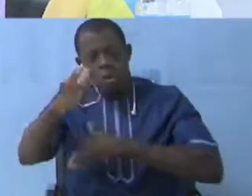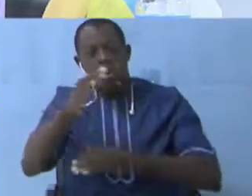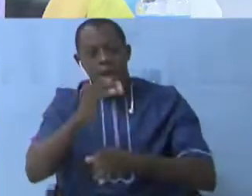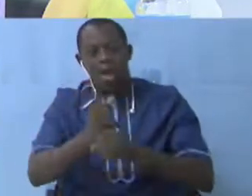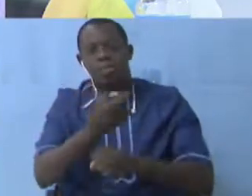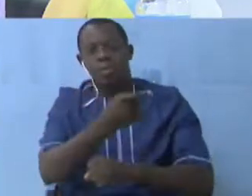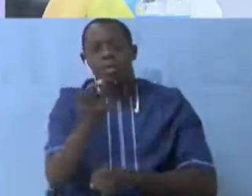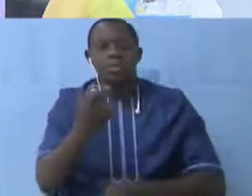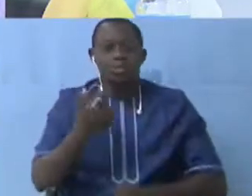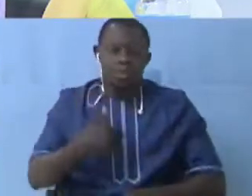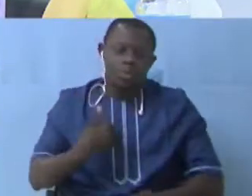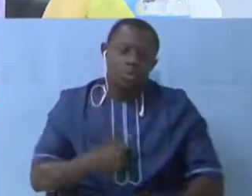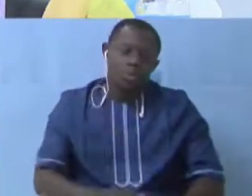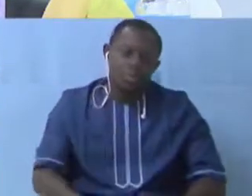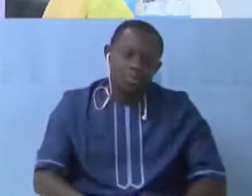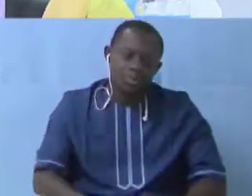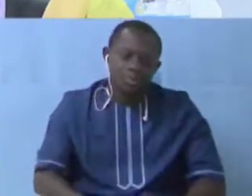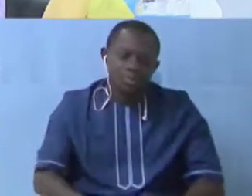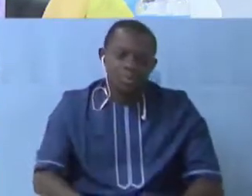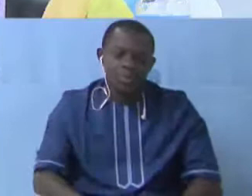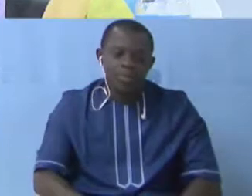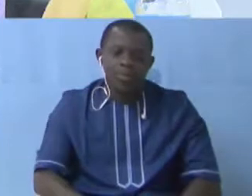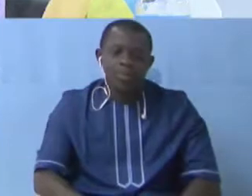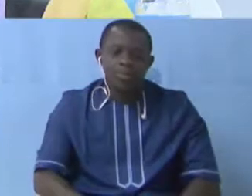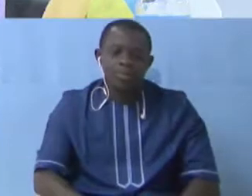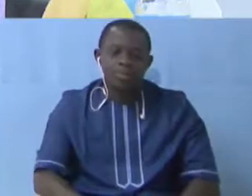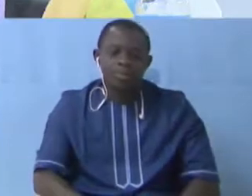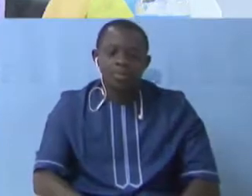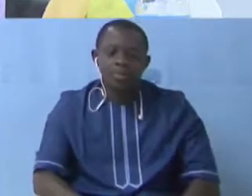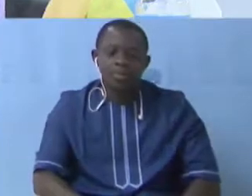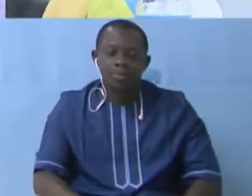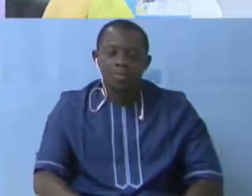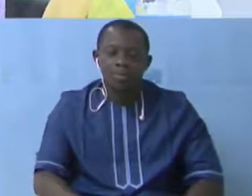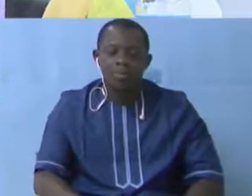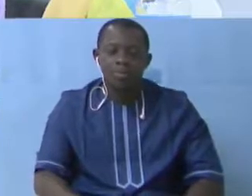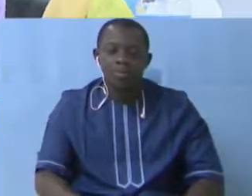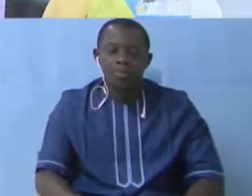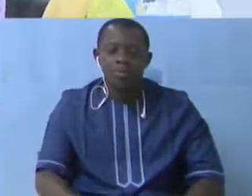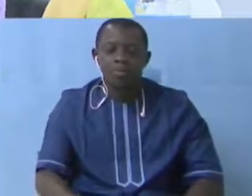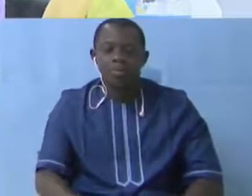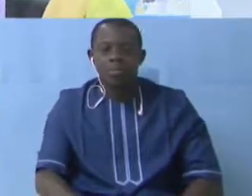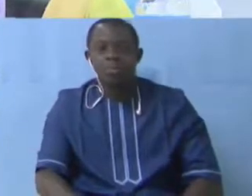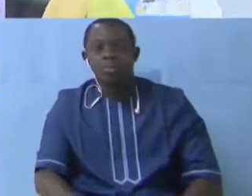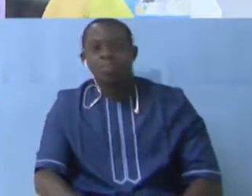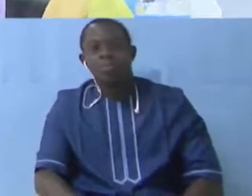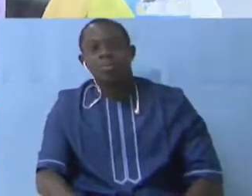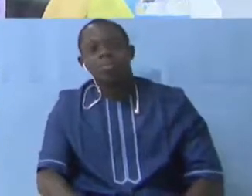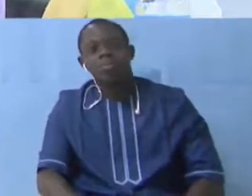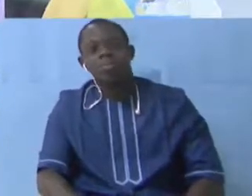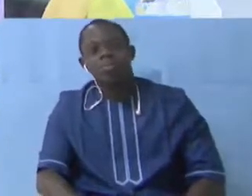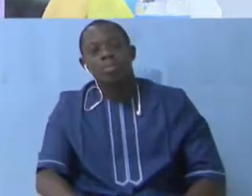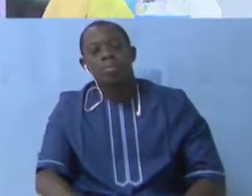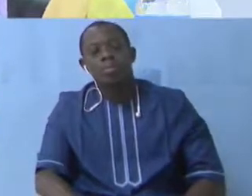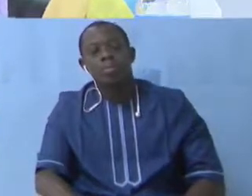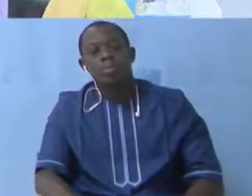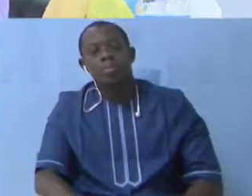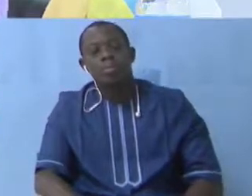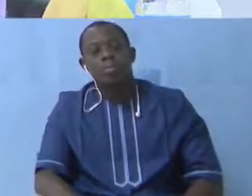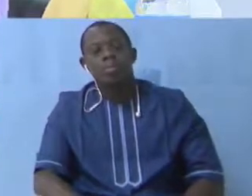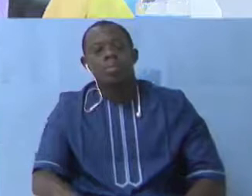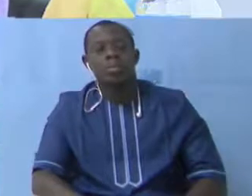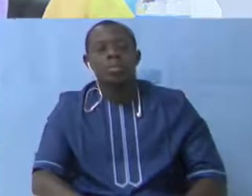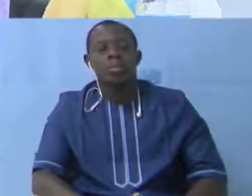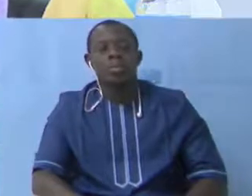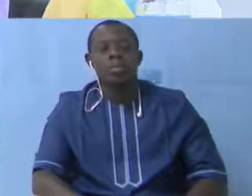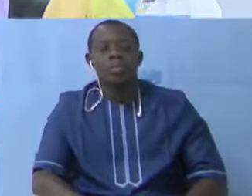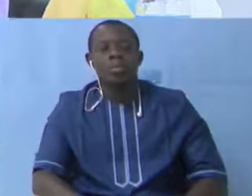ñi nga xam ne ni ñooy xeex lu jëm ci wàllu xëti yelleefi doomu aadama. But also given the nature of our work and the way we do work, because we